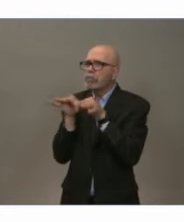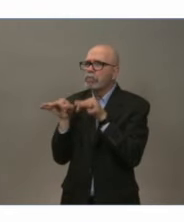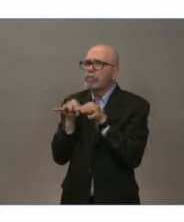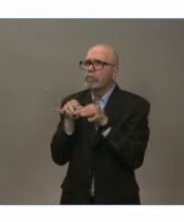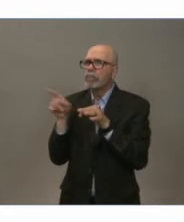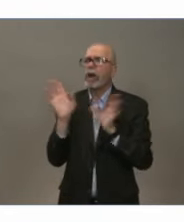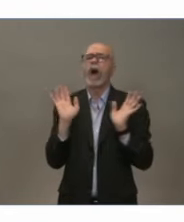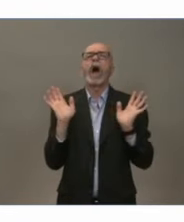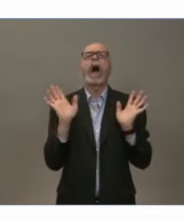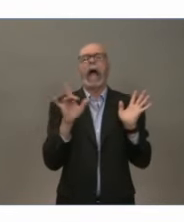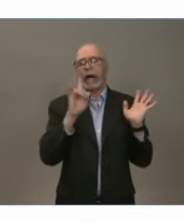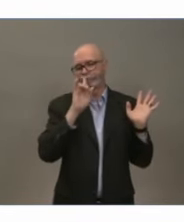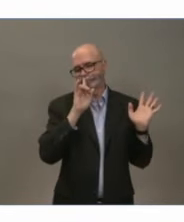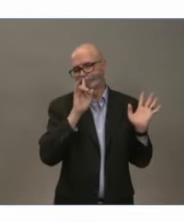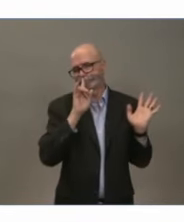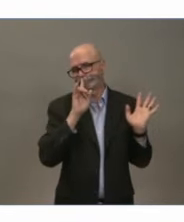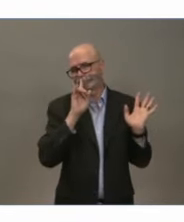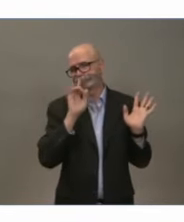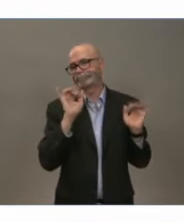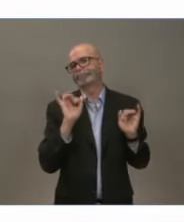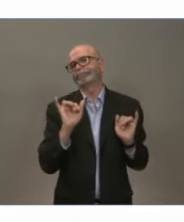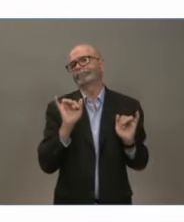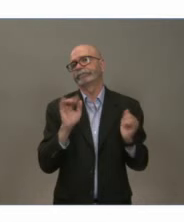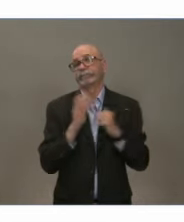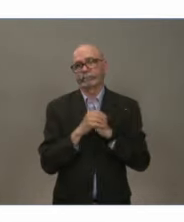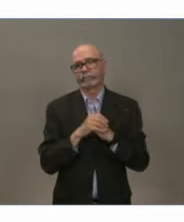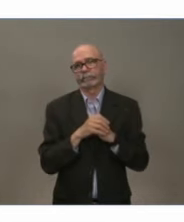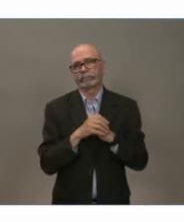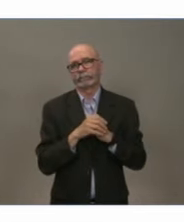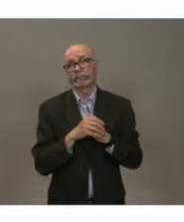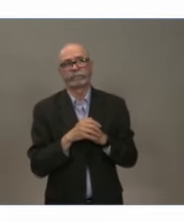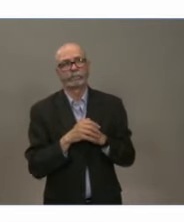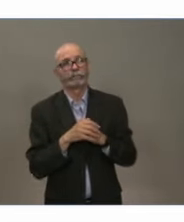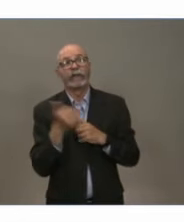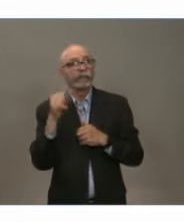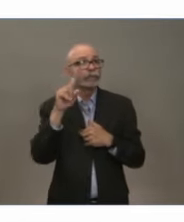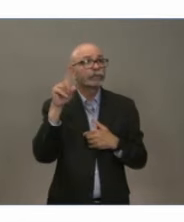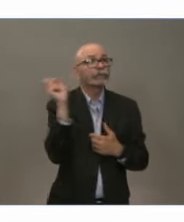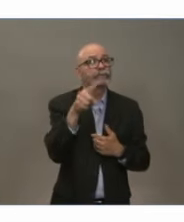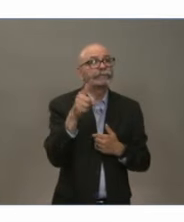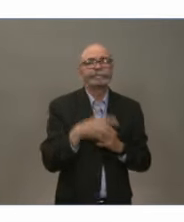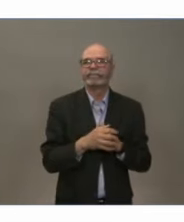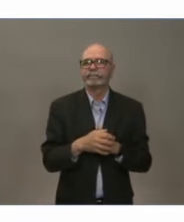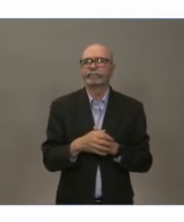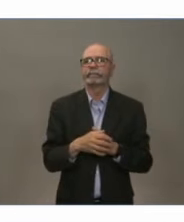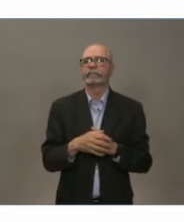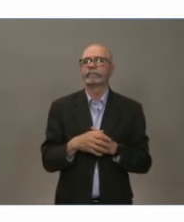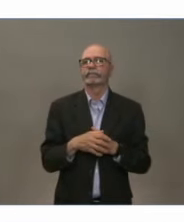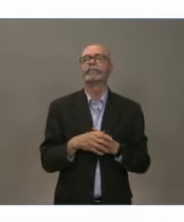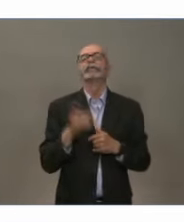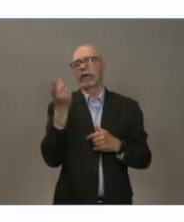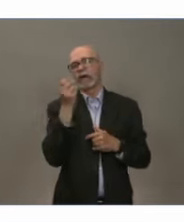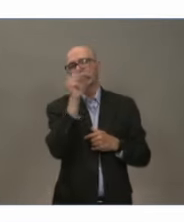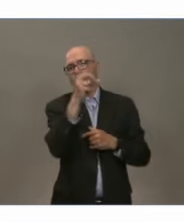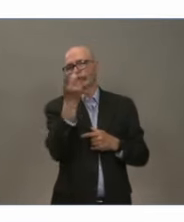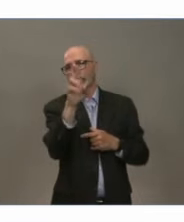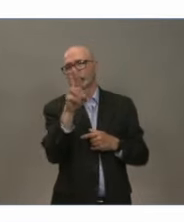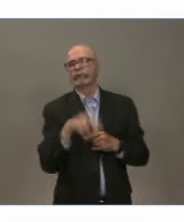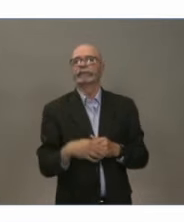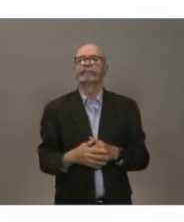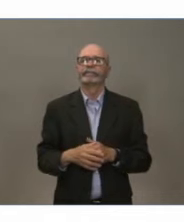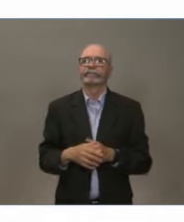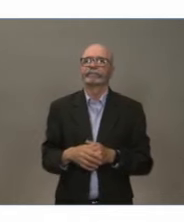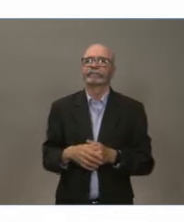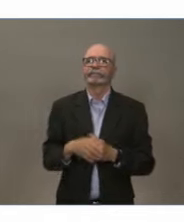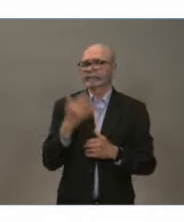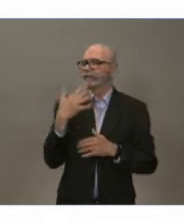service. Do you have a follow-up? Yes, I do. This question is for Dr. Strang. I'm just looking for some clarification on something, and